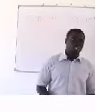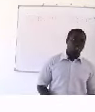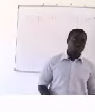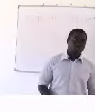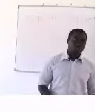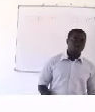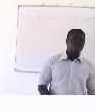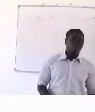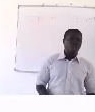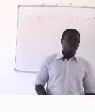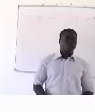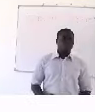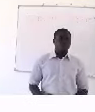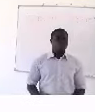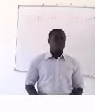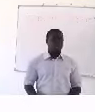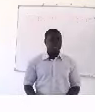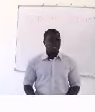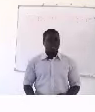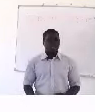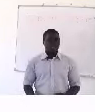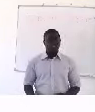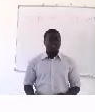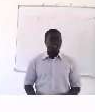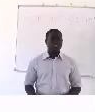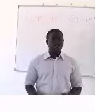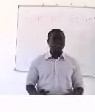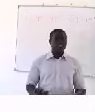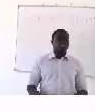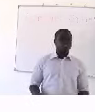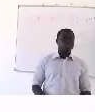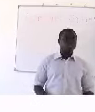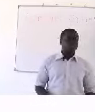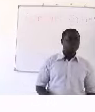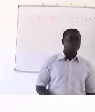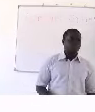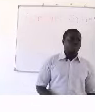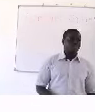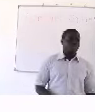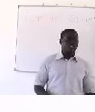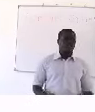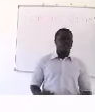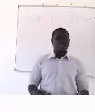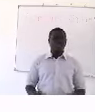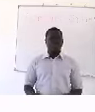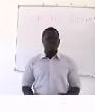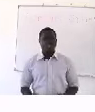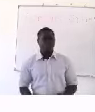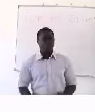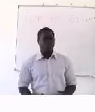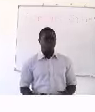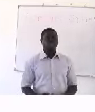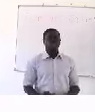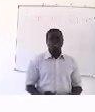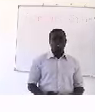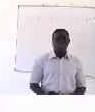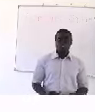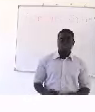nervous system. We said the nervous system is defined as a process by